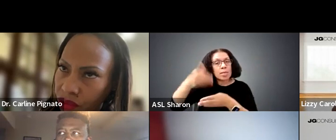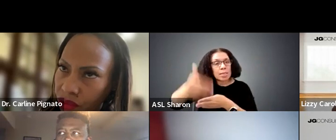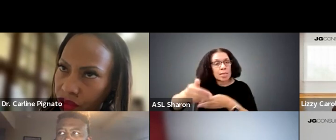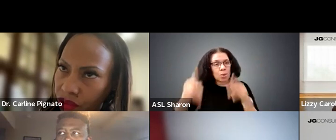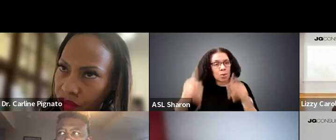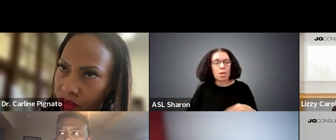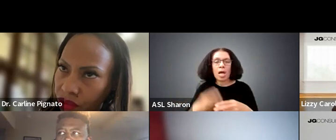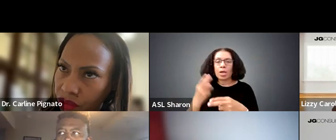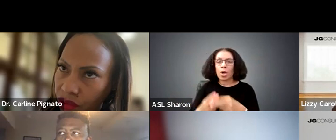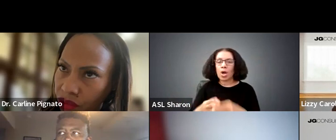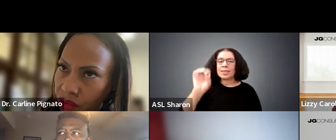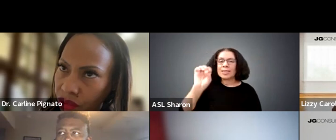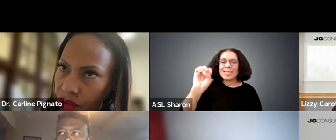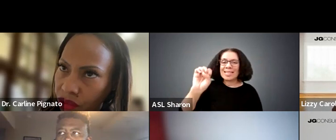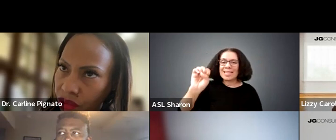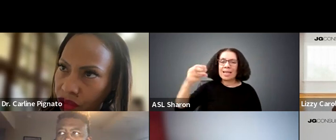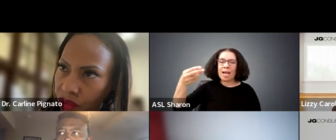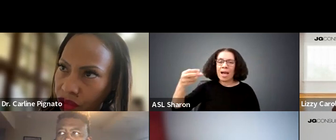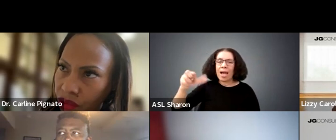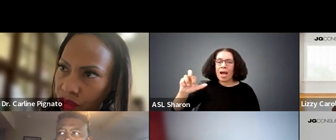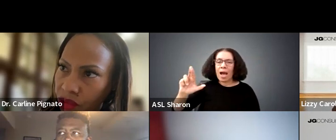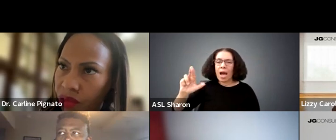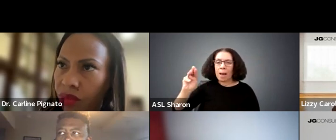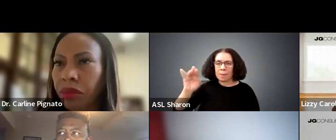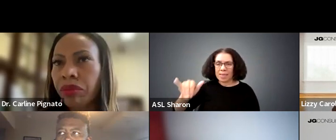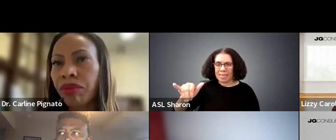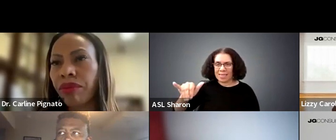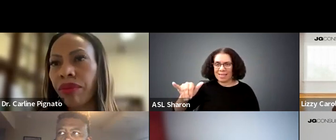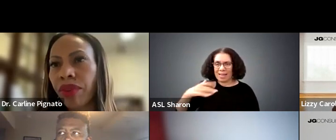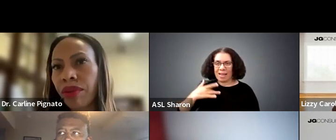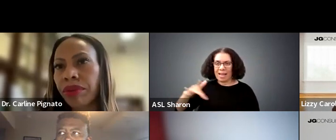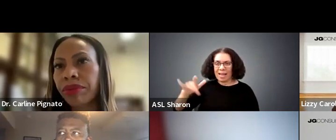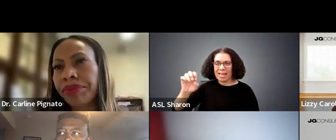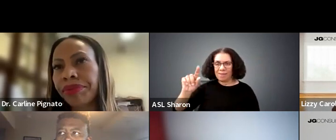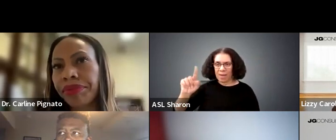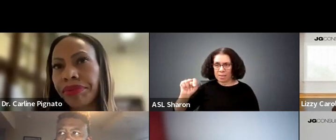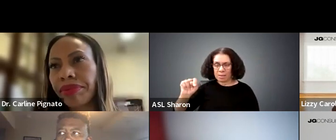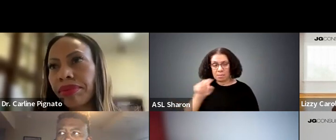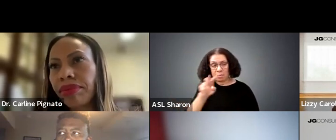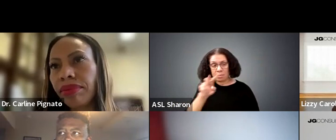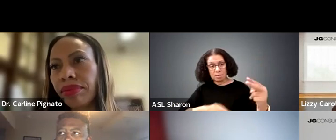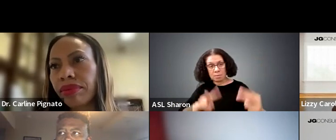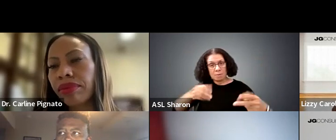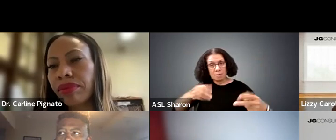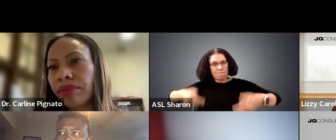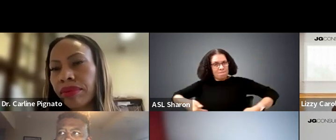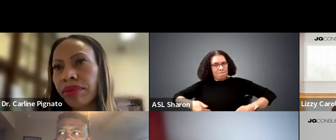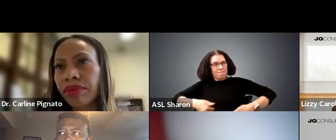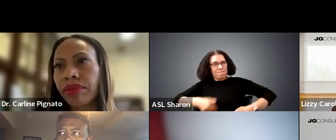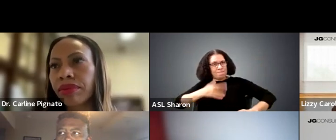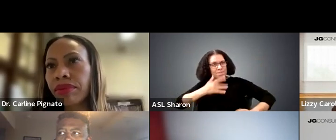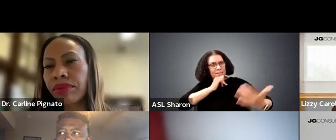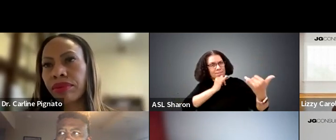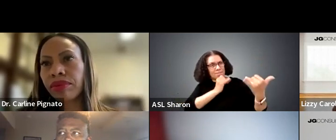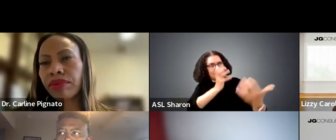it the eHarmony effect, right? Do you know it's the right person or not? That would be one of the major reasons that I would say